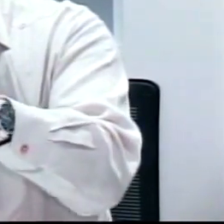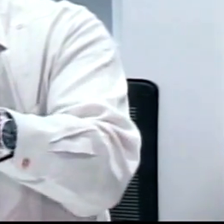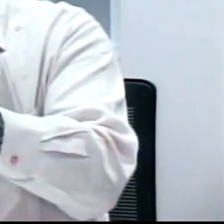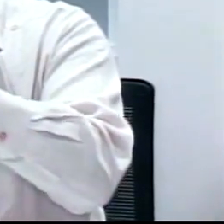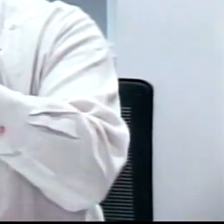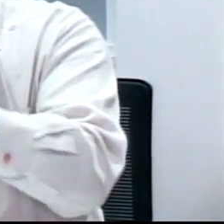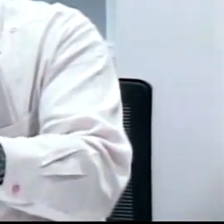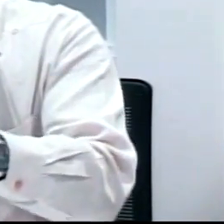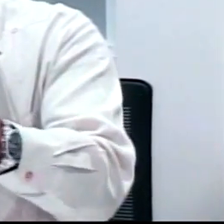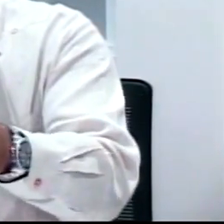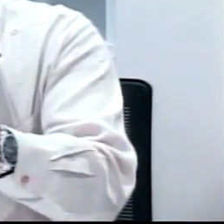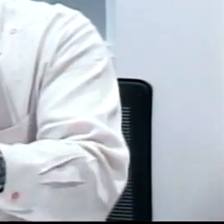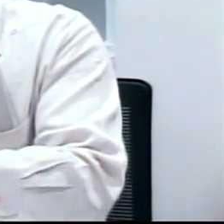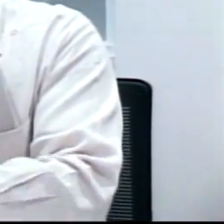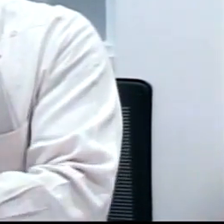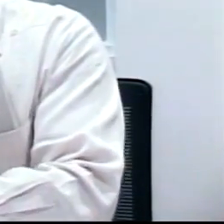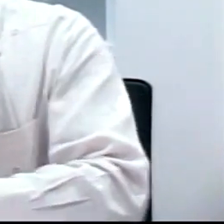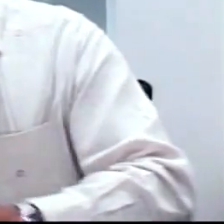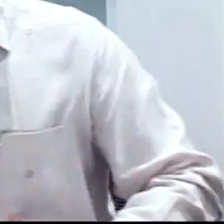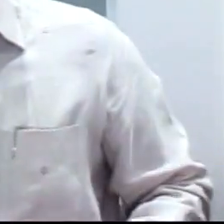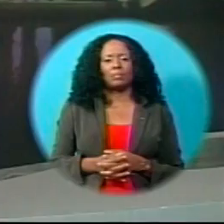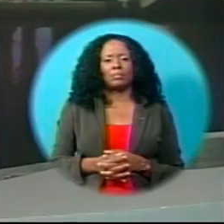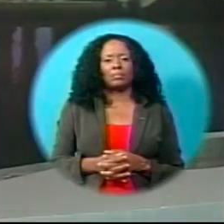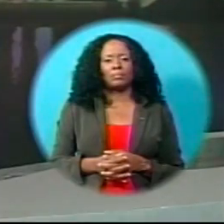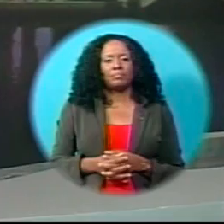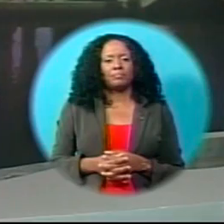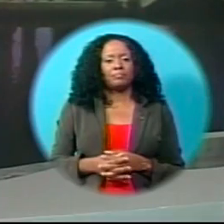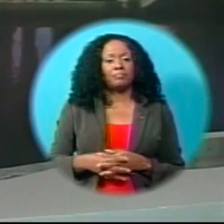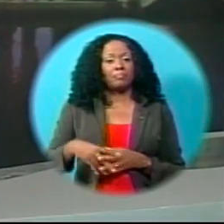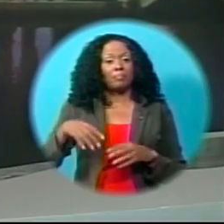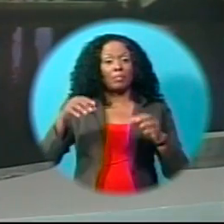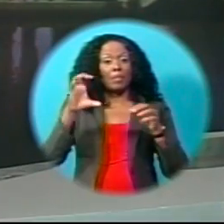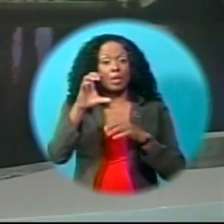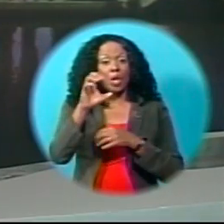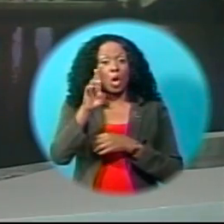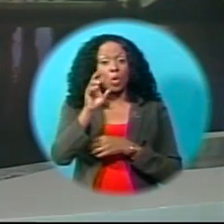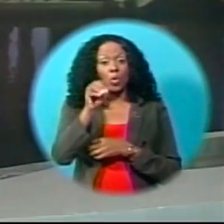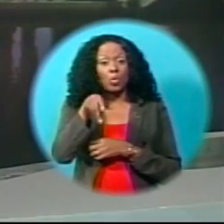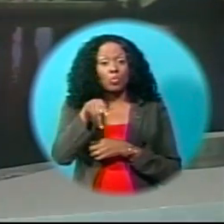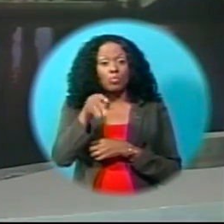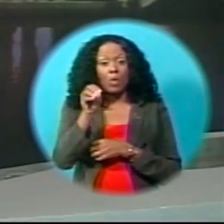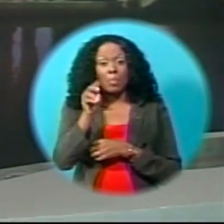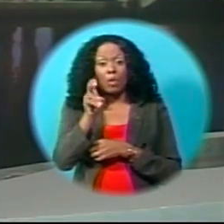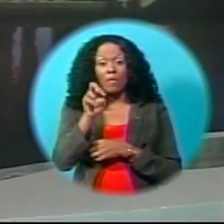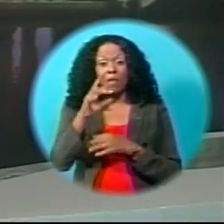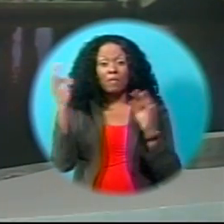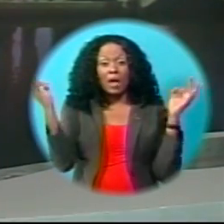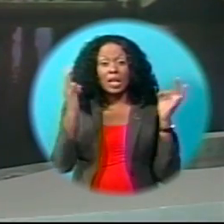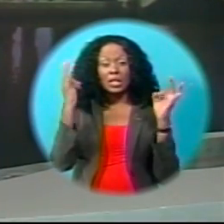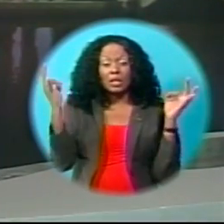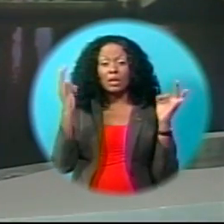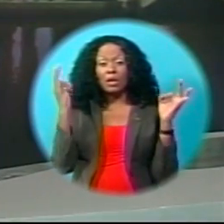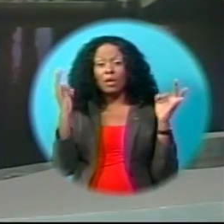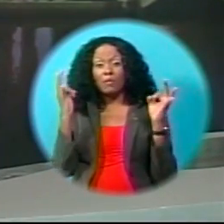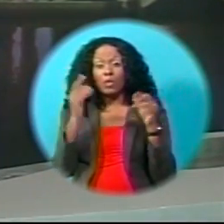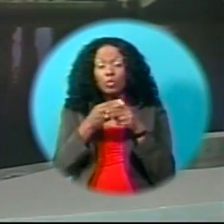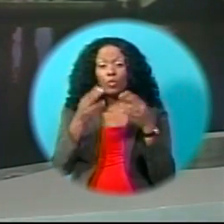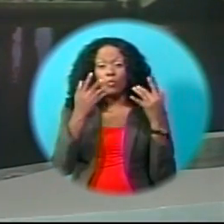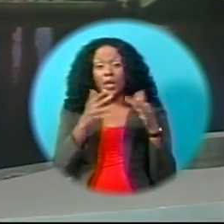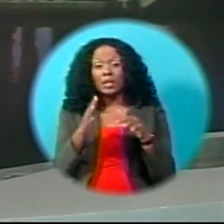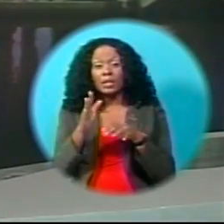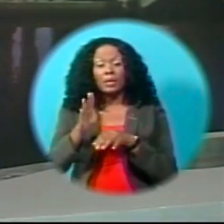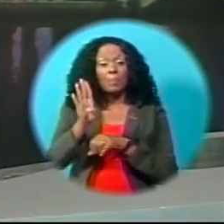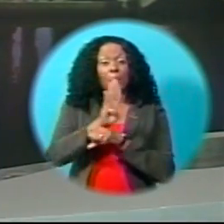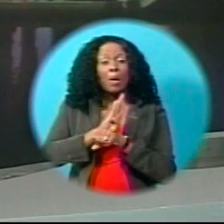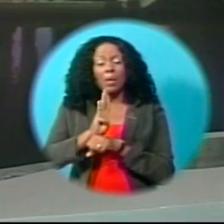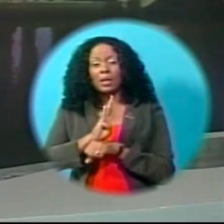quality accommodation product in the Bridgetown area. Well, Barbados is definitely the place to be as we approach the climax of the